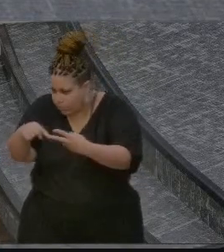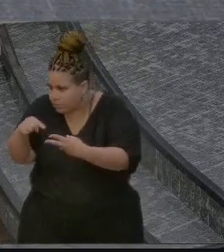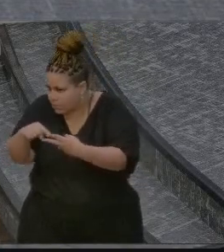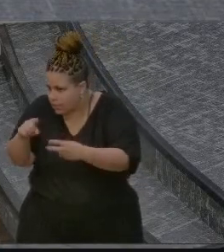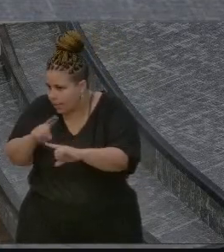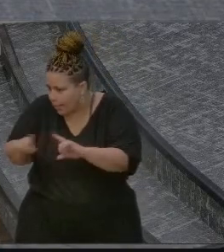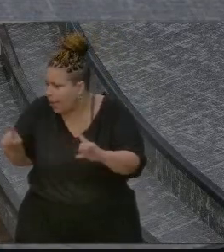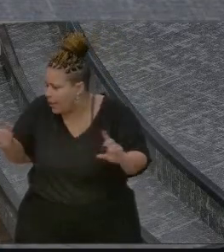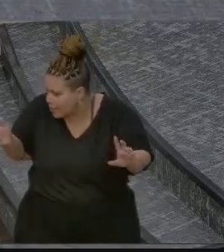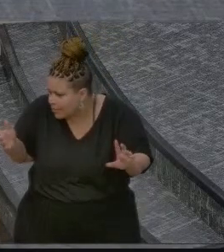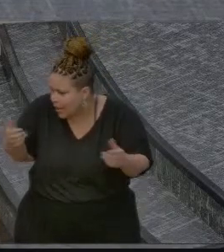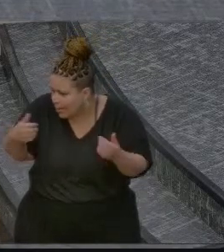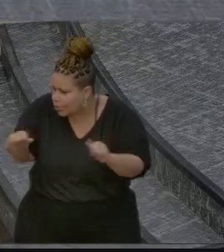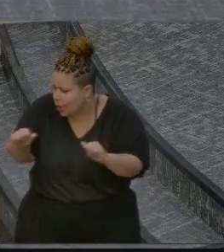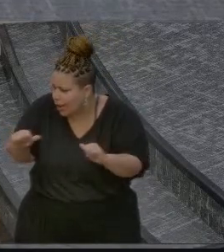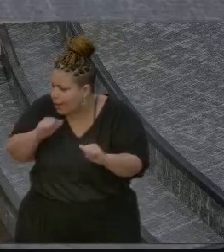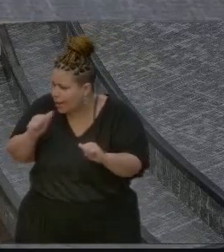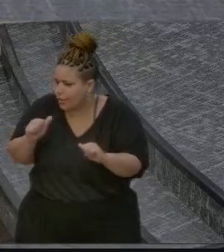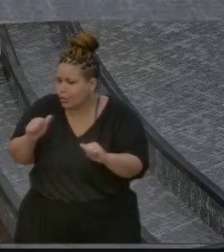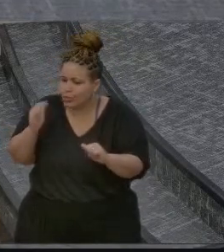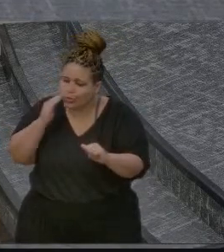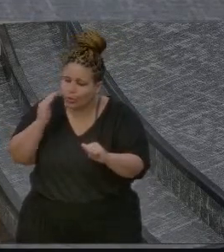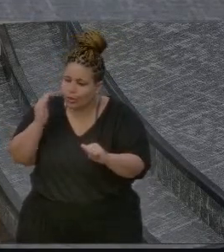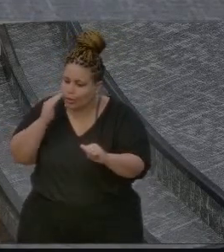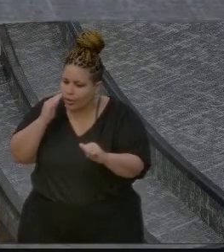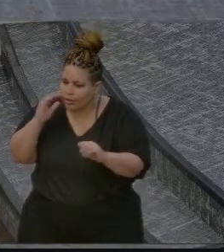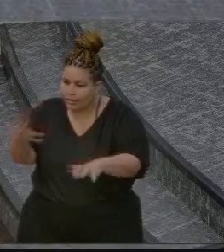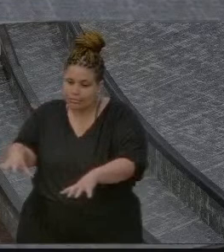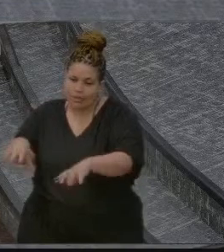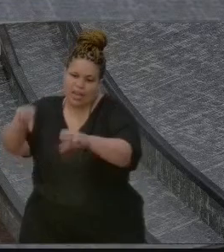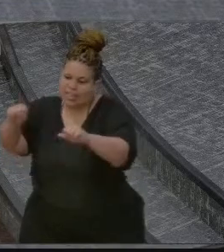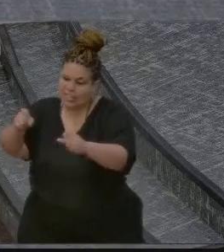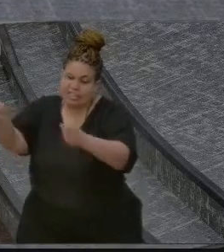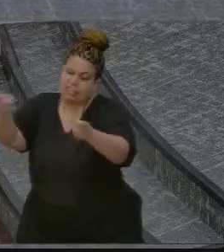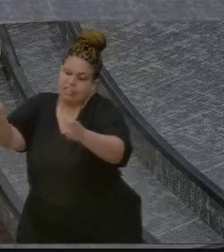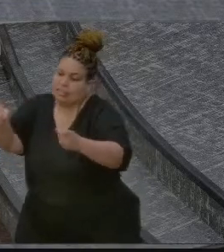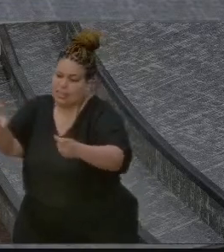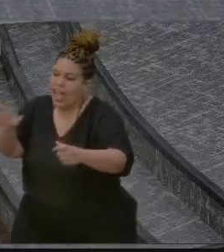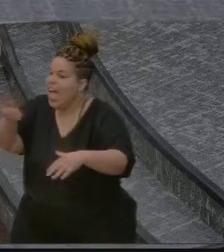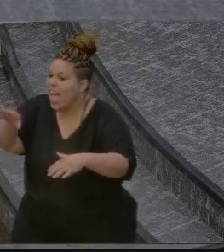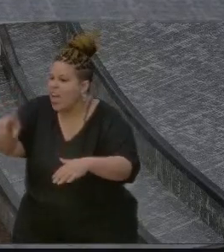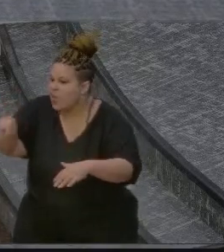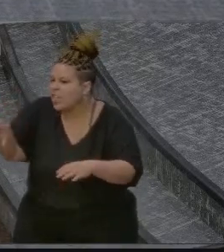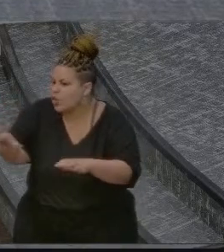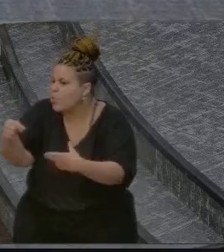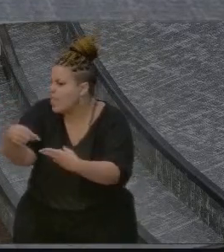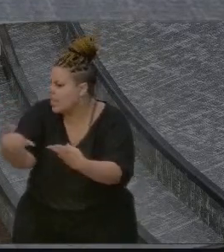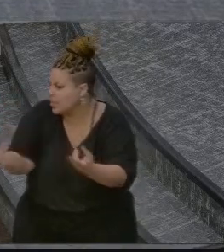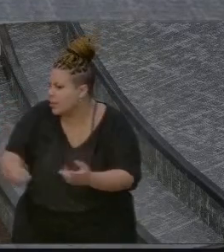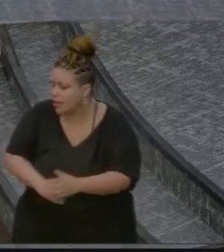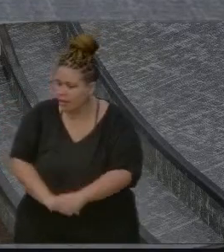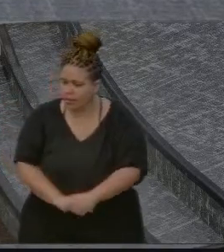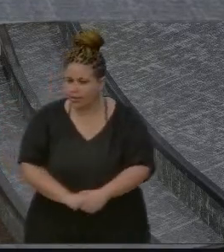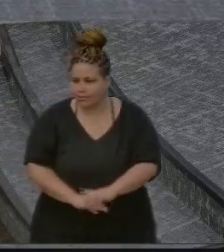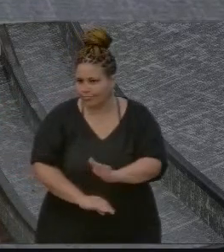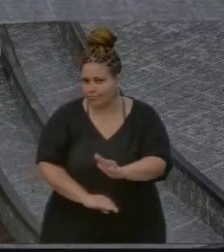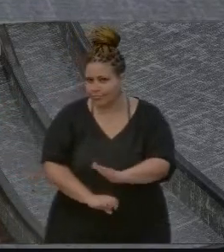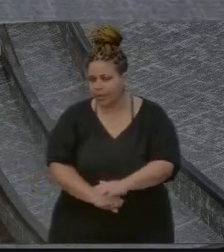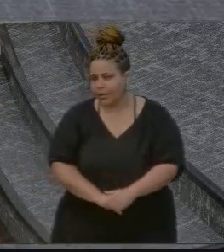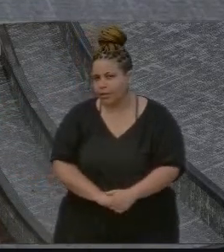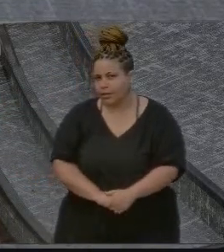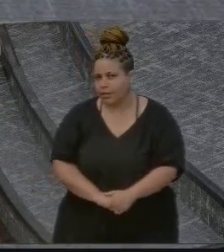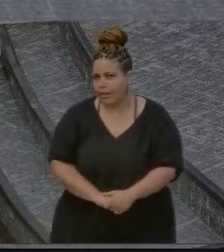At least I'm trying not to have it me like hijacking the policy process and say, hey, we need to do this. But in light of our climate and